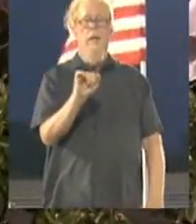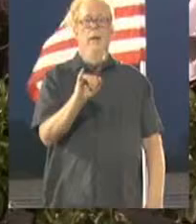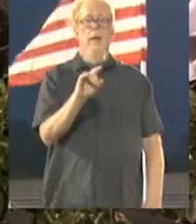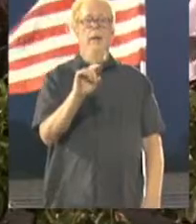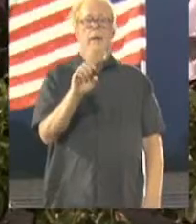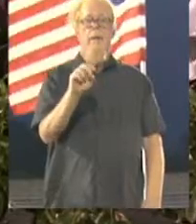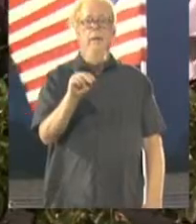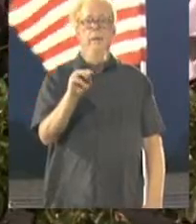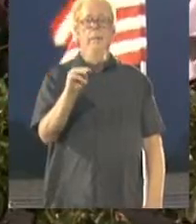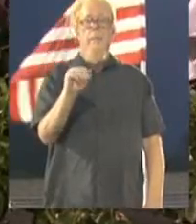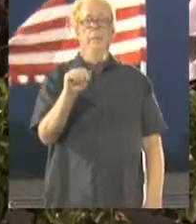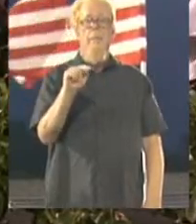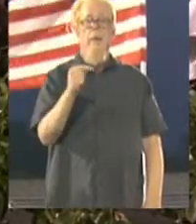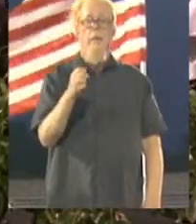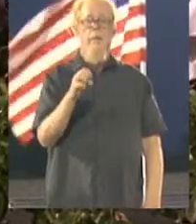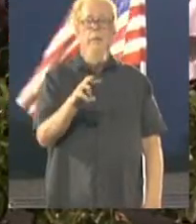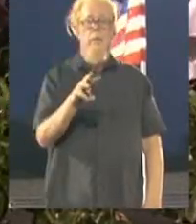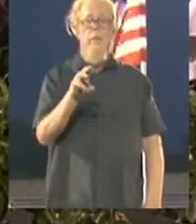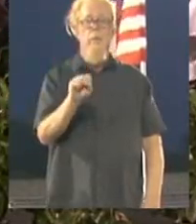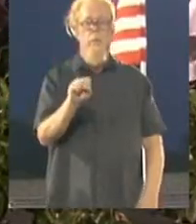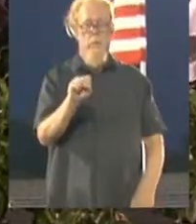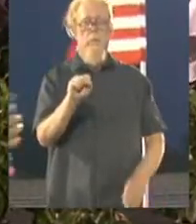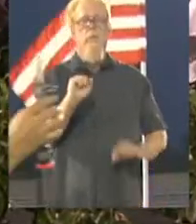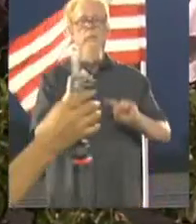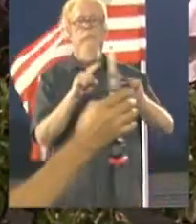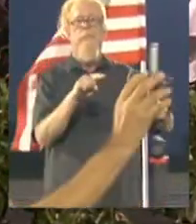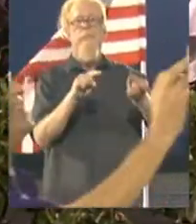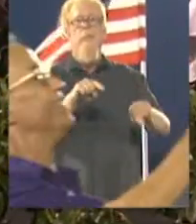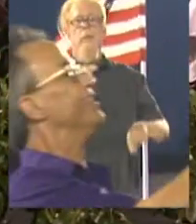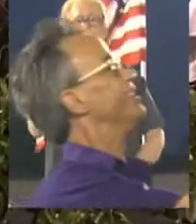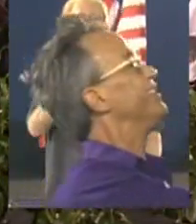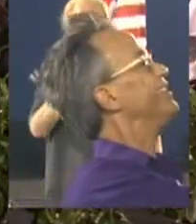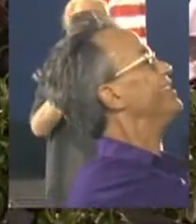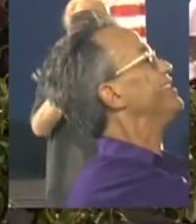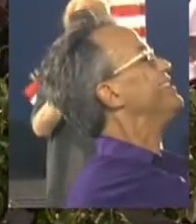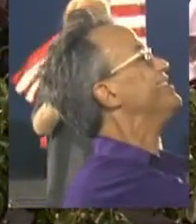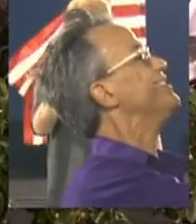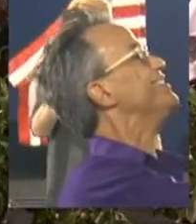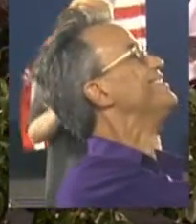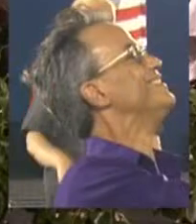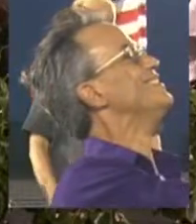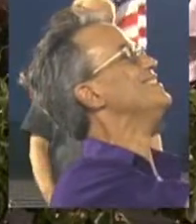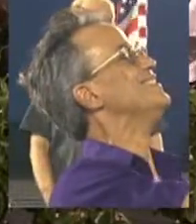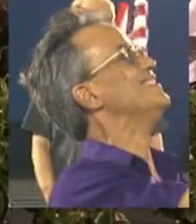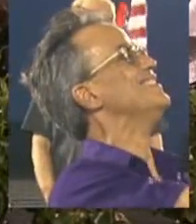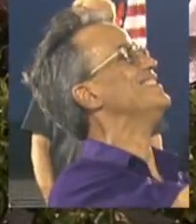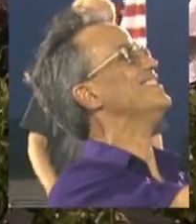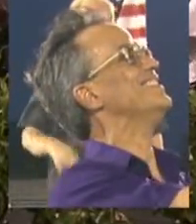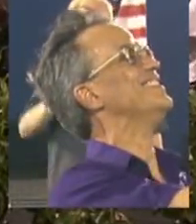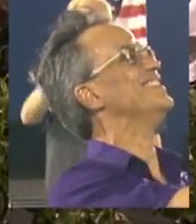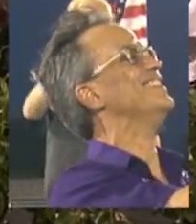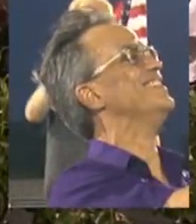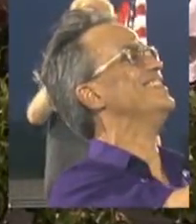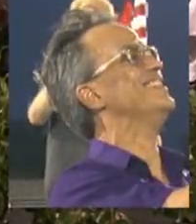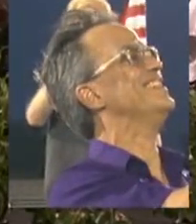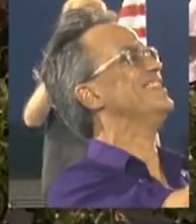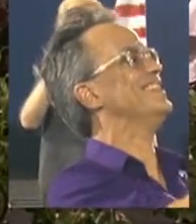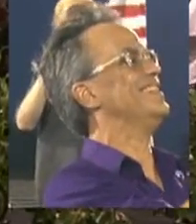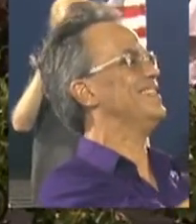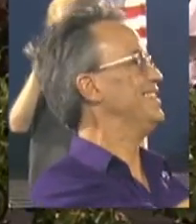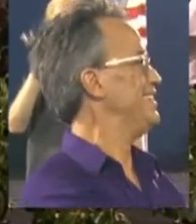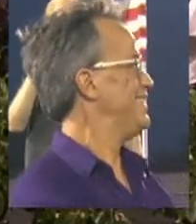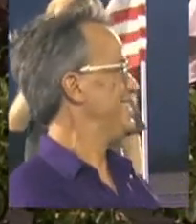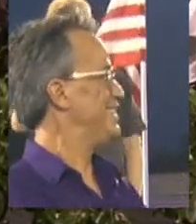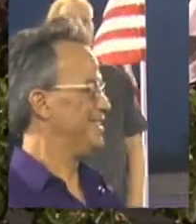attending University of the Incarnate Word. Jacob U. Chavez will be attending the University